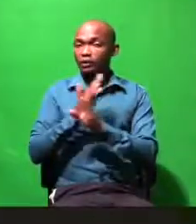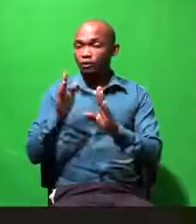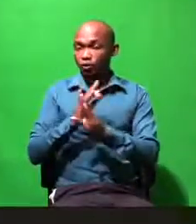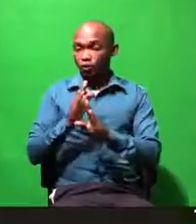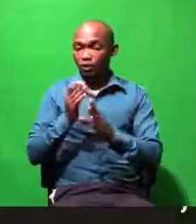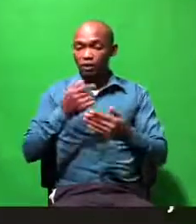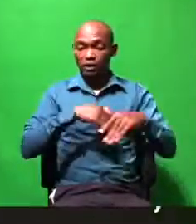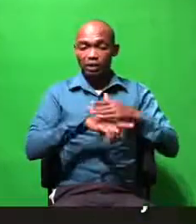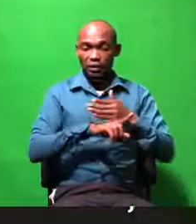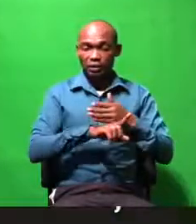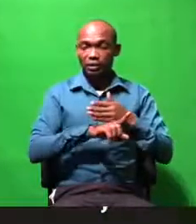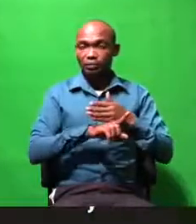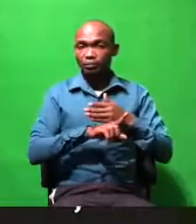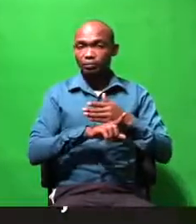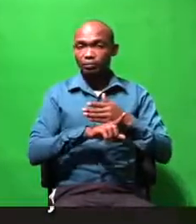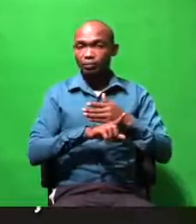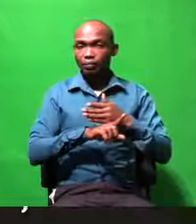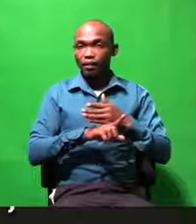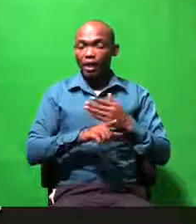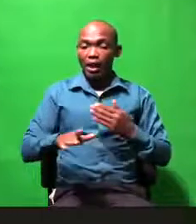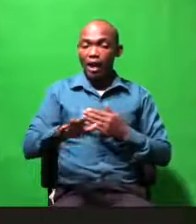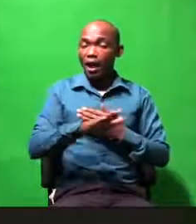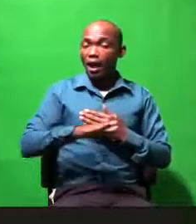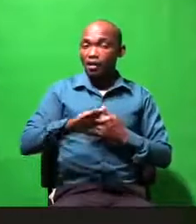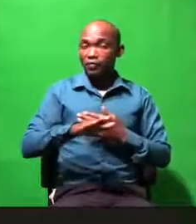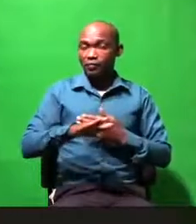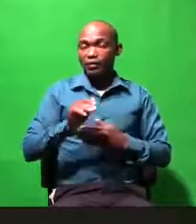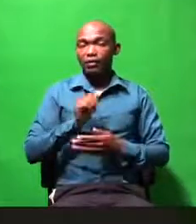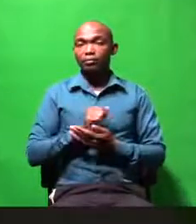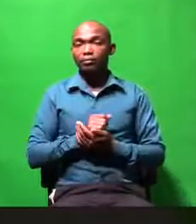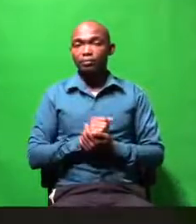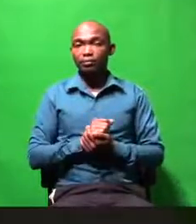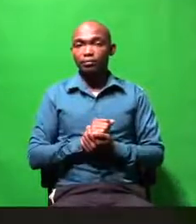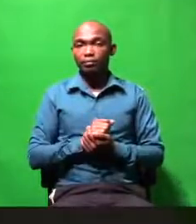on the Earth's surfaces,